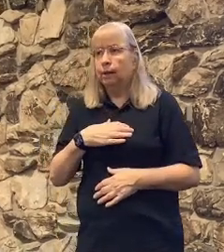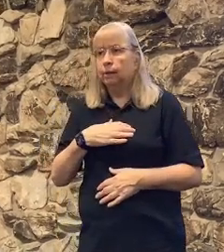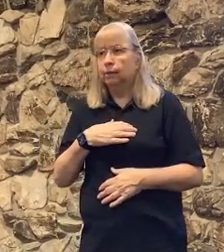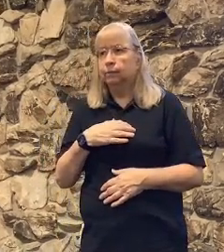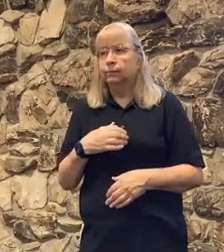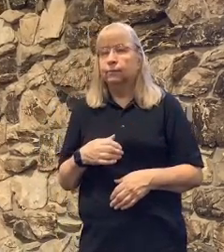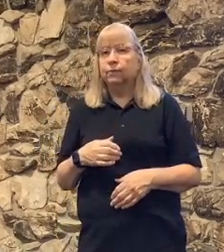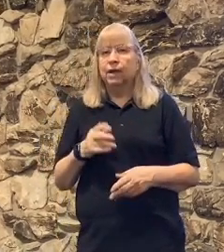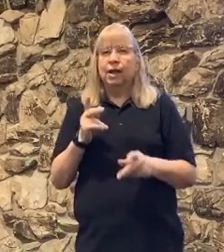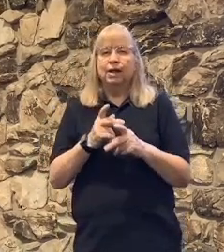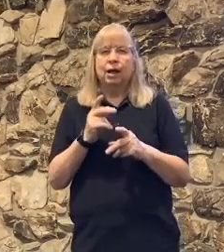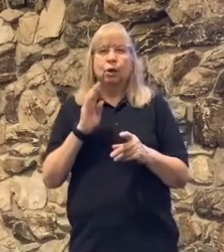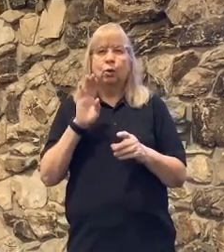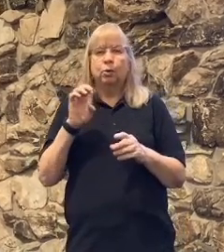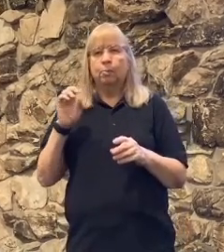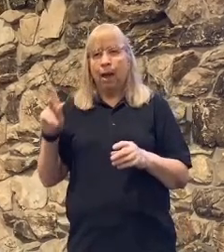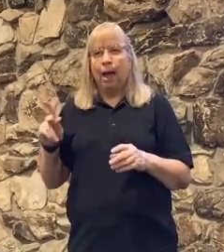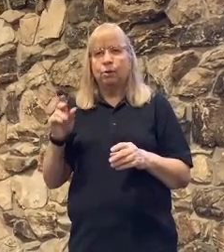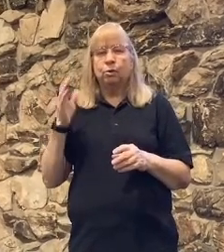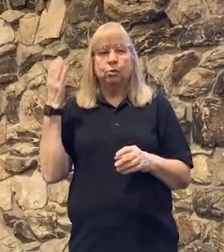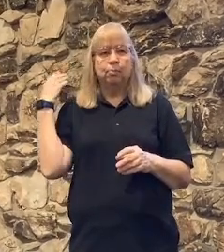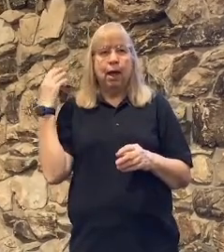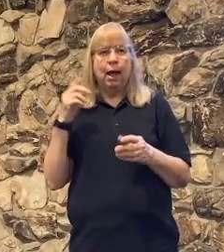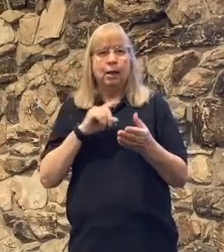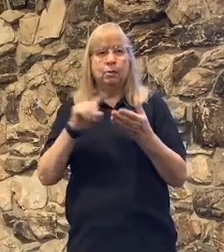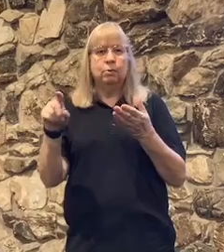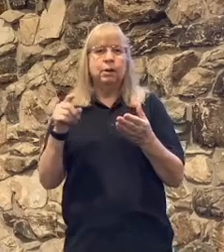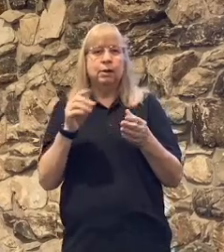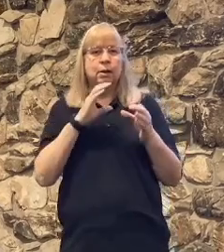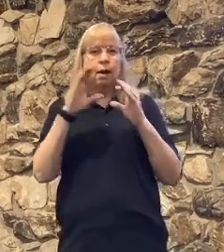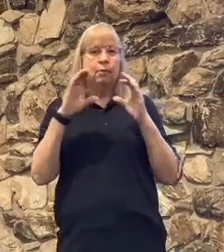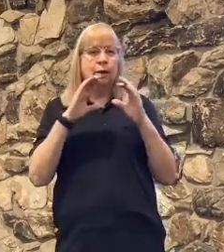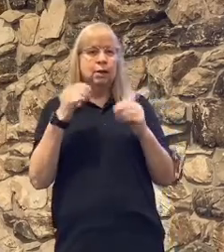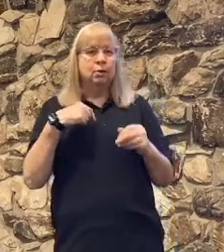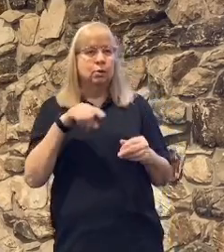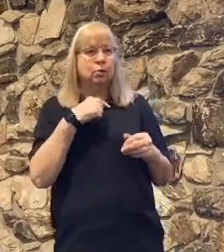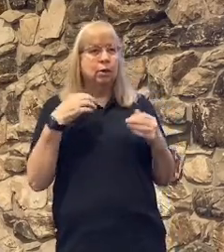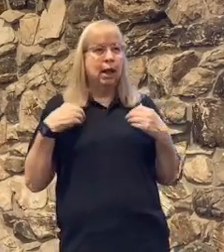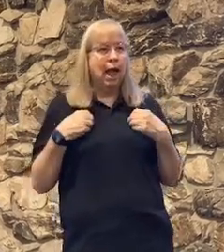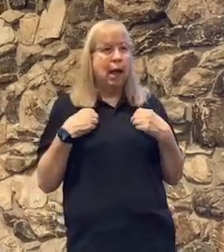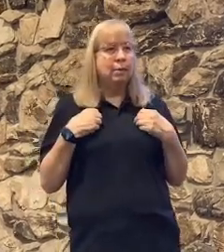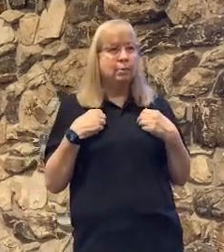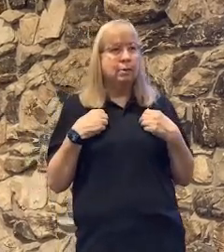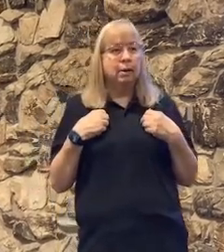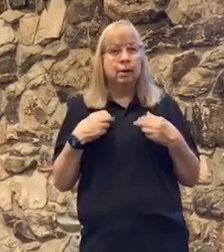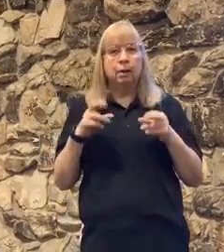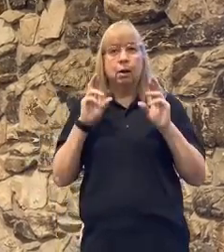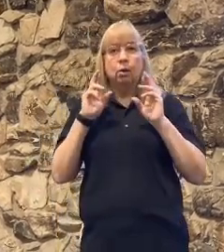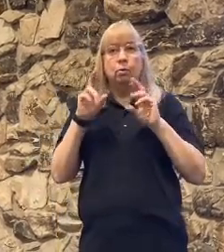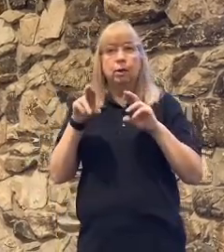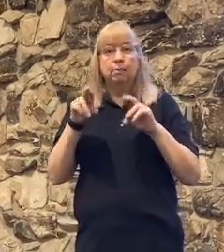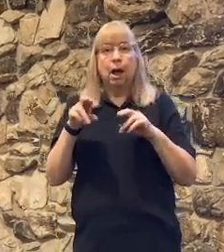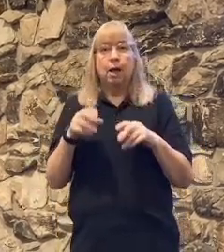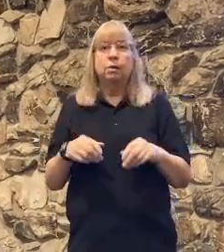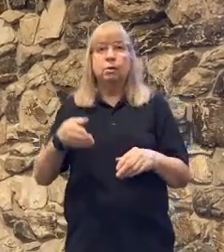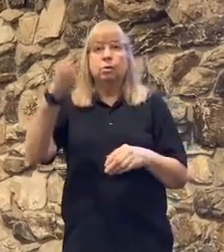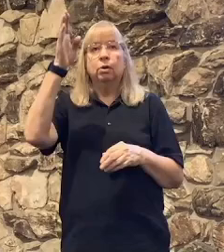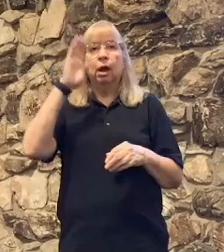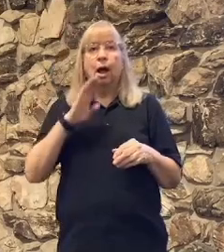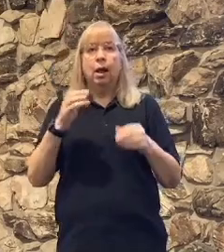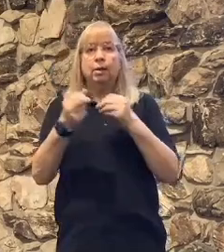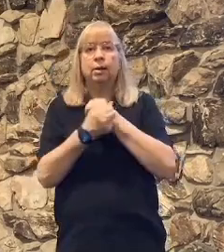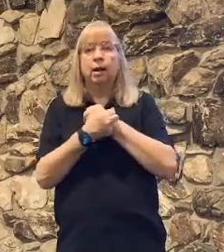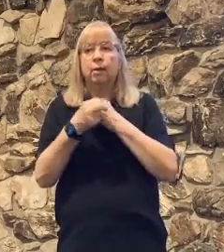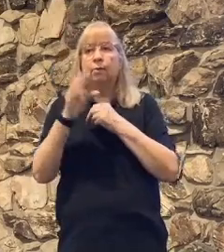Well, kind of goes back to last week's conversation that we had. It's a response to God's love and God's grace within